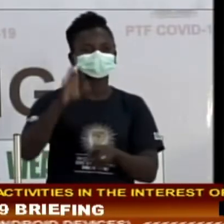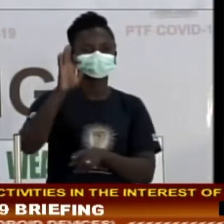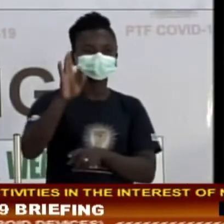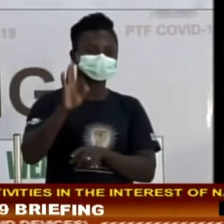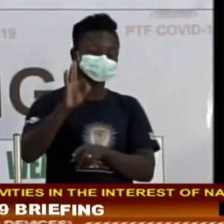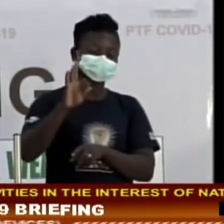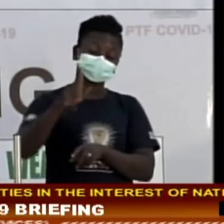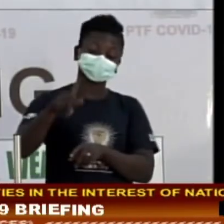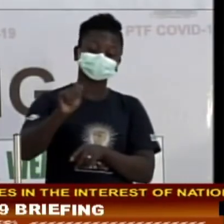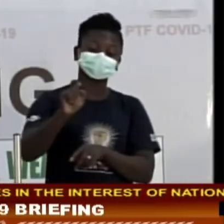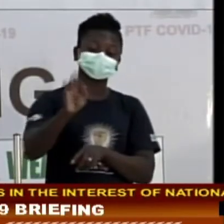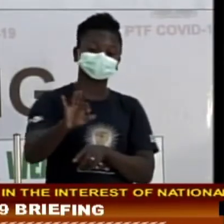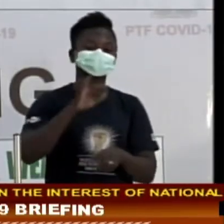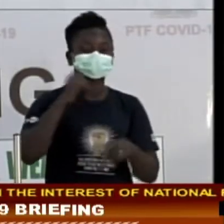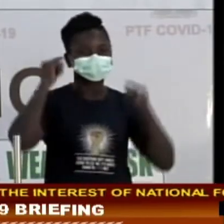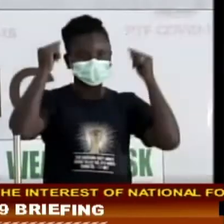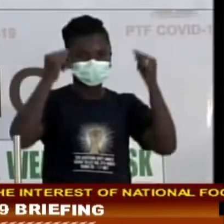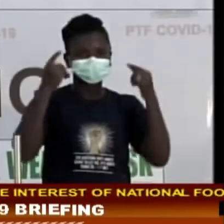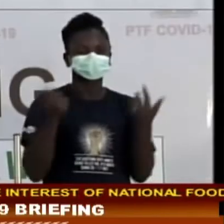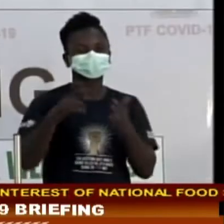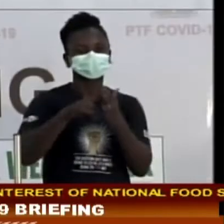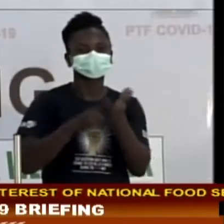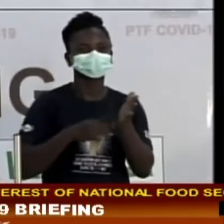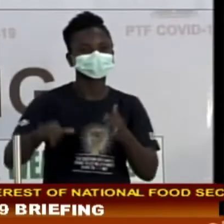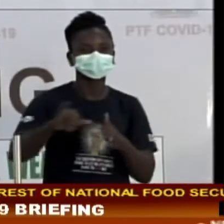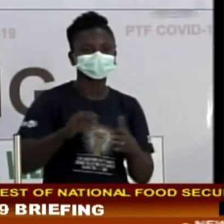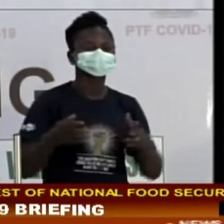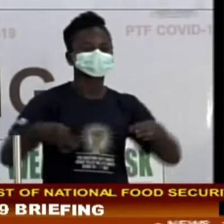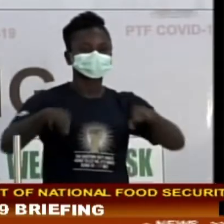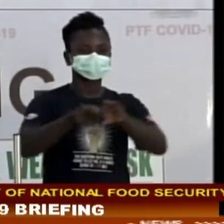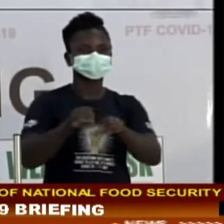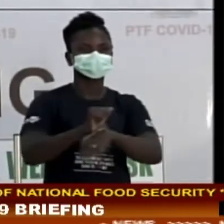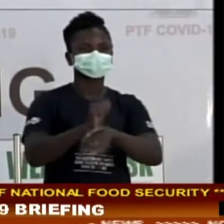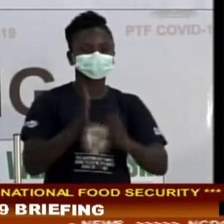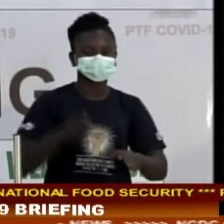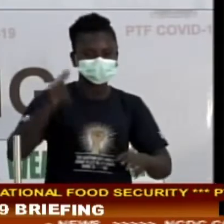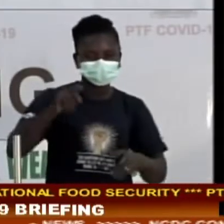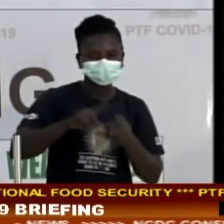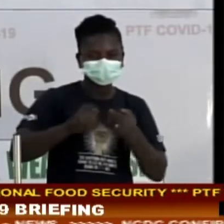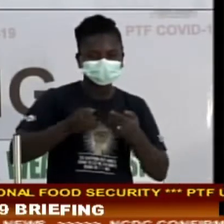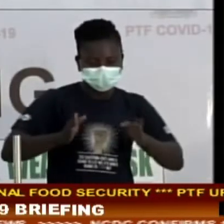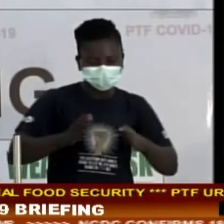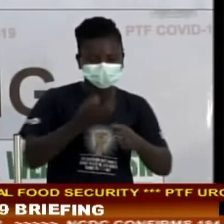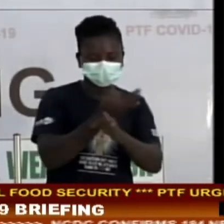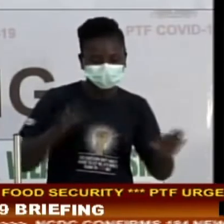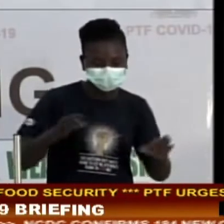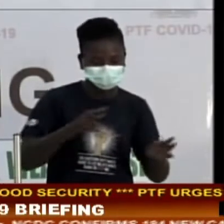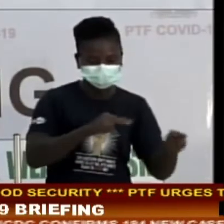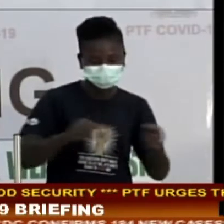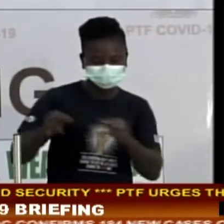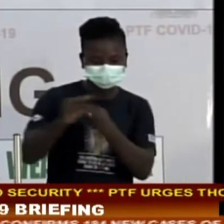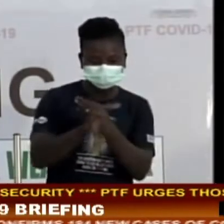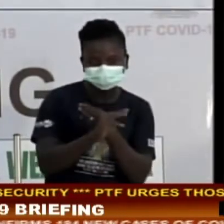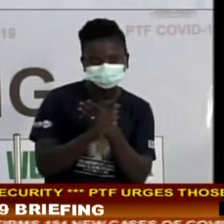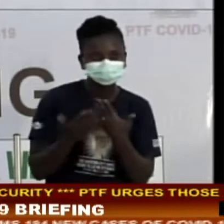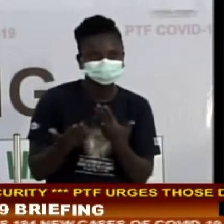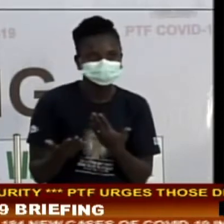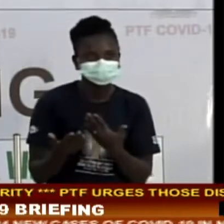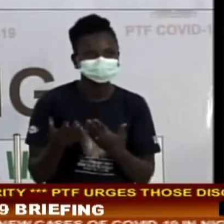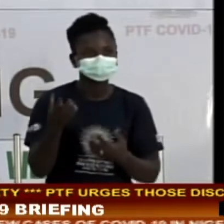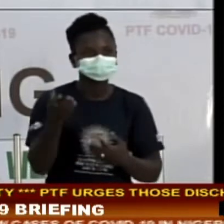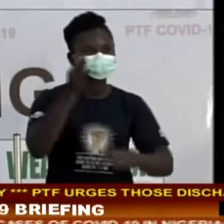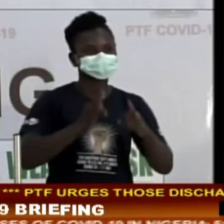guidelines and directors are very clear essential workers need to be allowed free movement